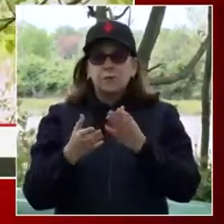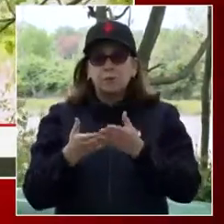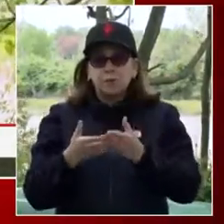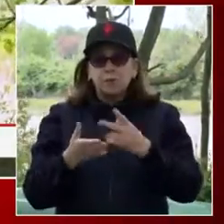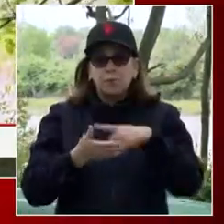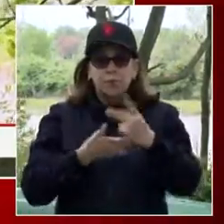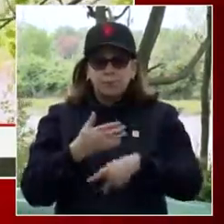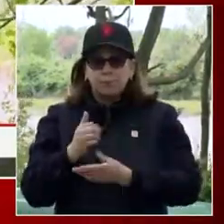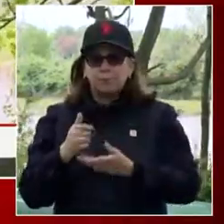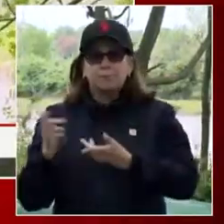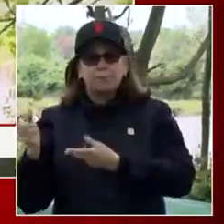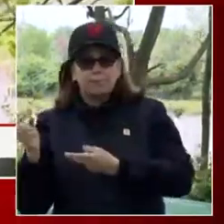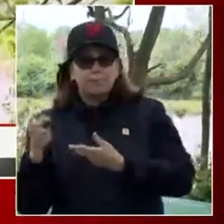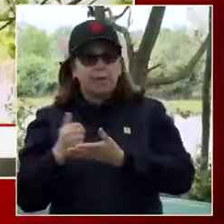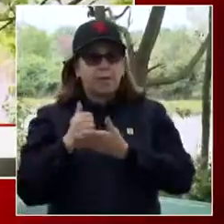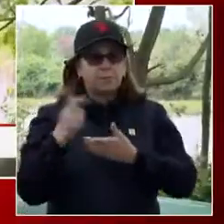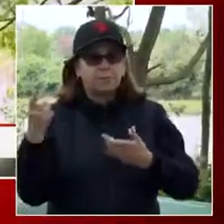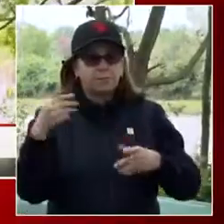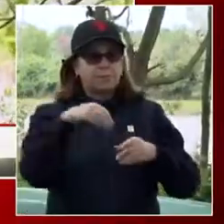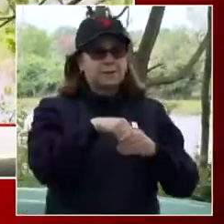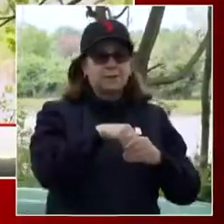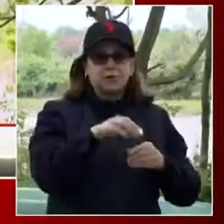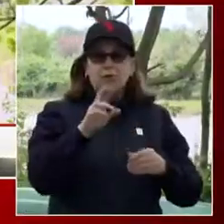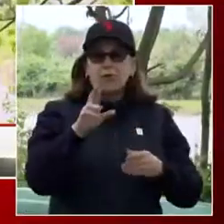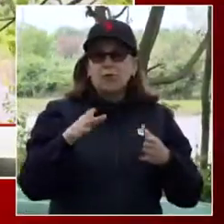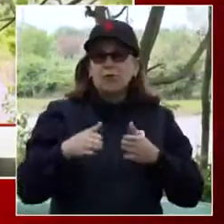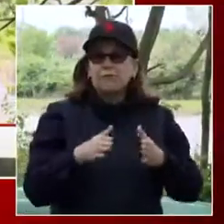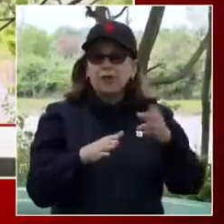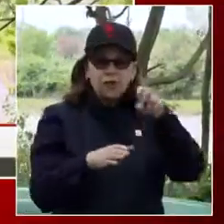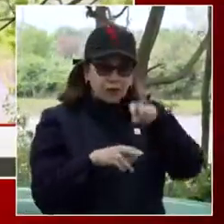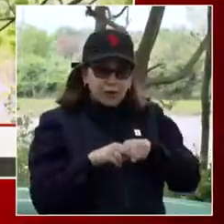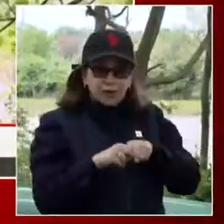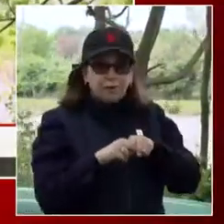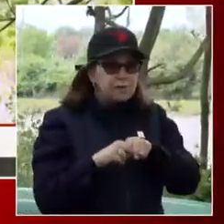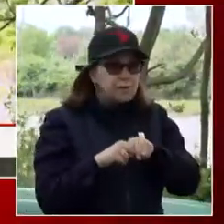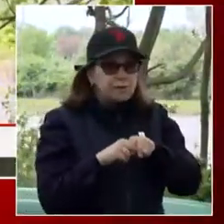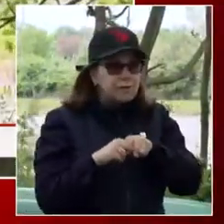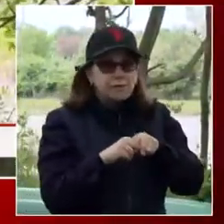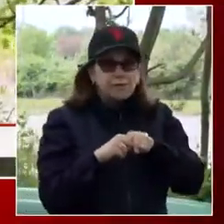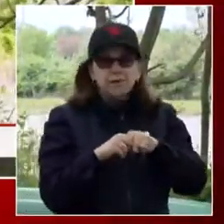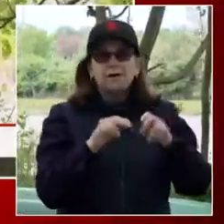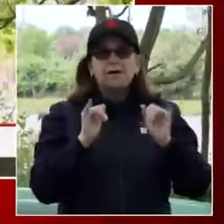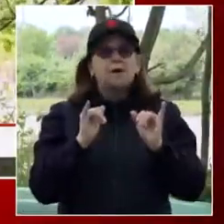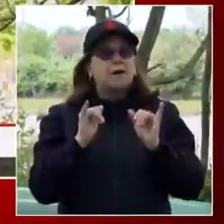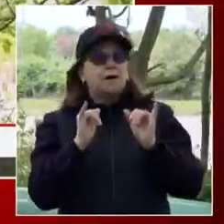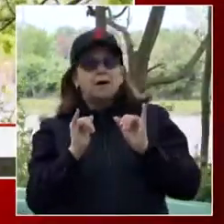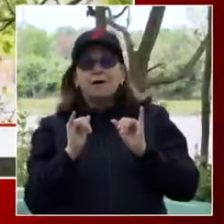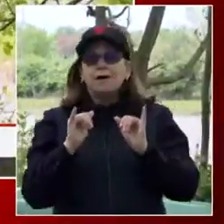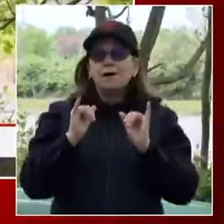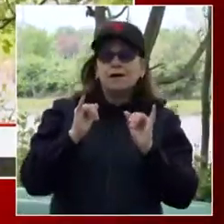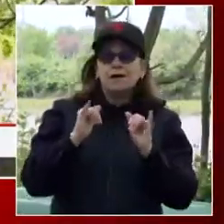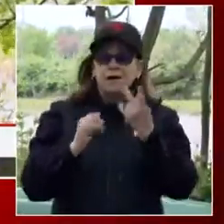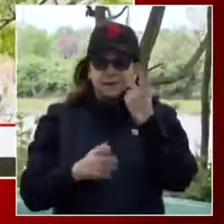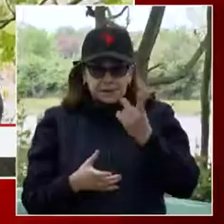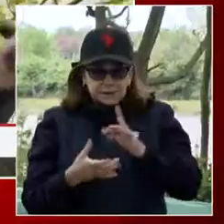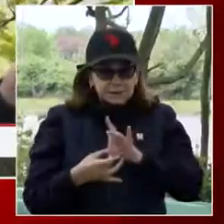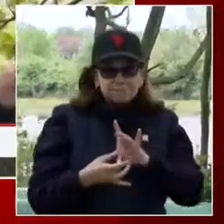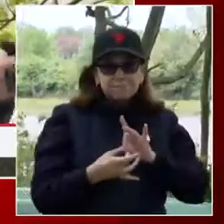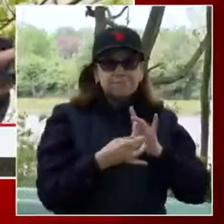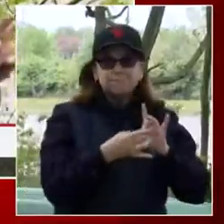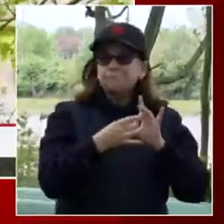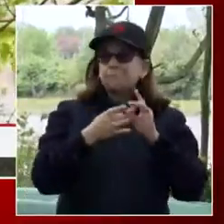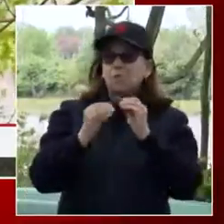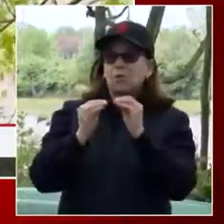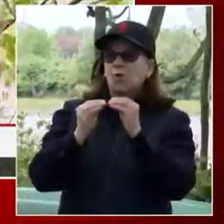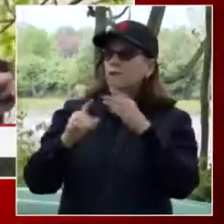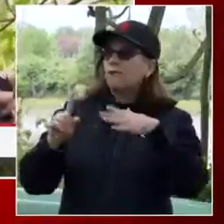Green Boats program helps people think about the stewardship of our great islands and our rivers,